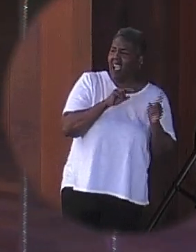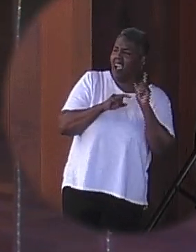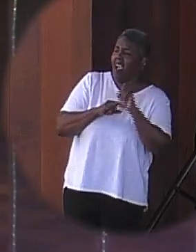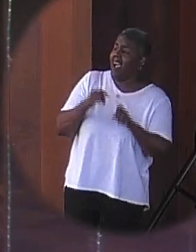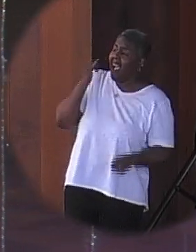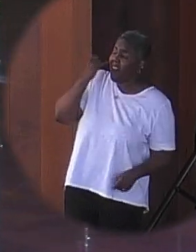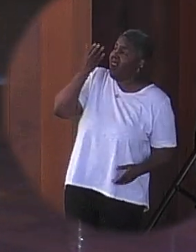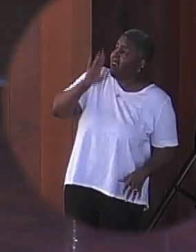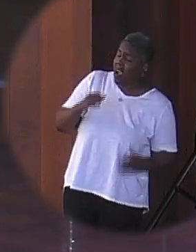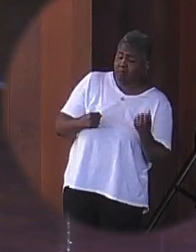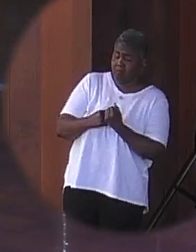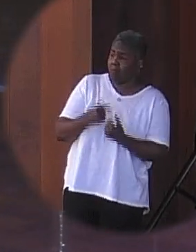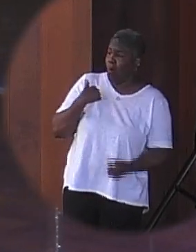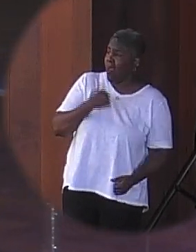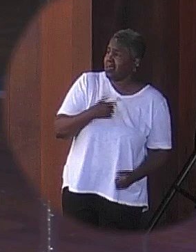If God is with us,